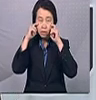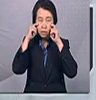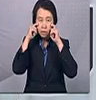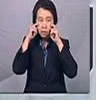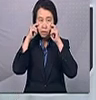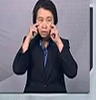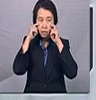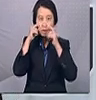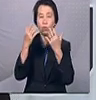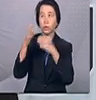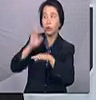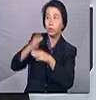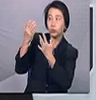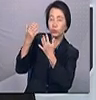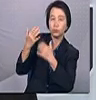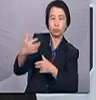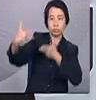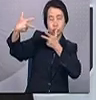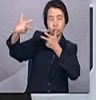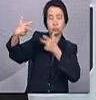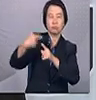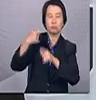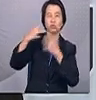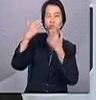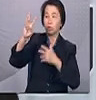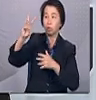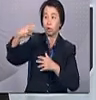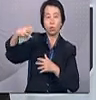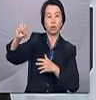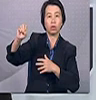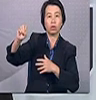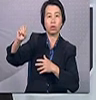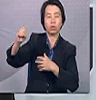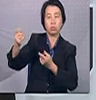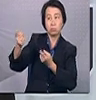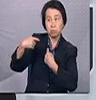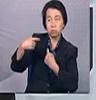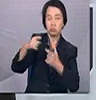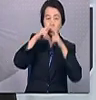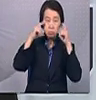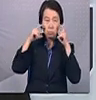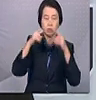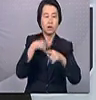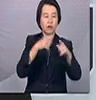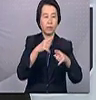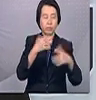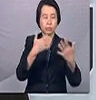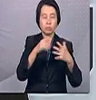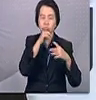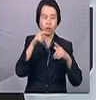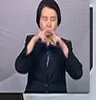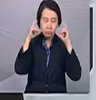for WHO's guideline. But as I said, we have no obstruction or objection for those who want to wear the mask,